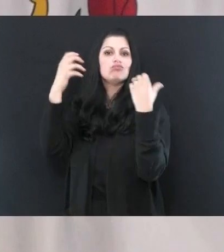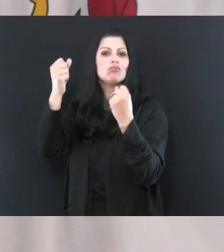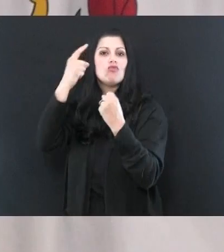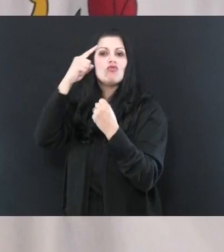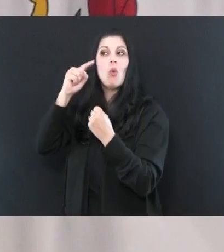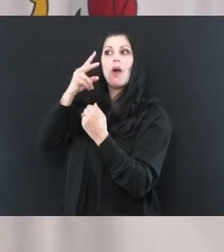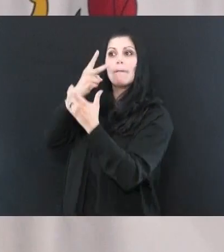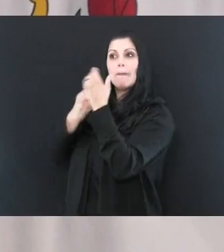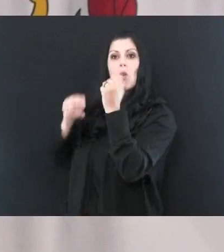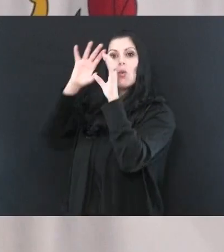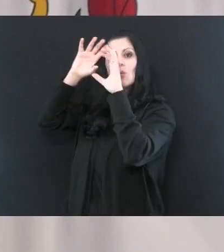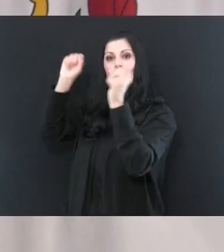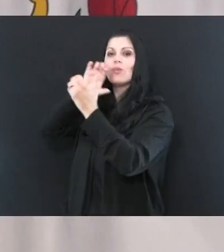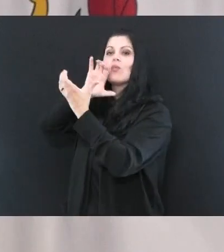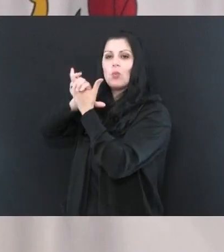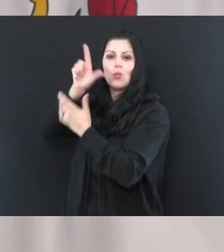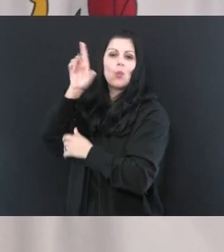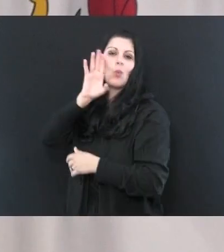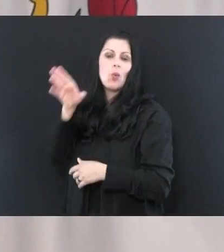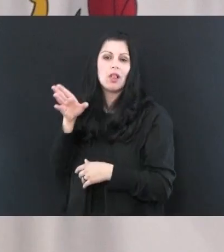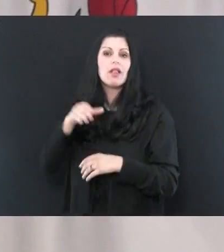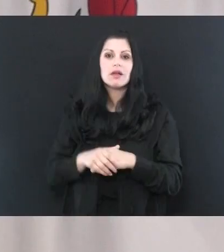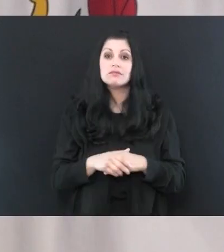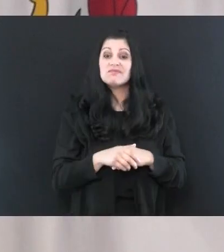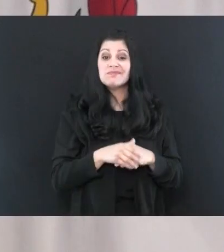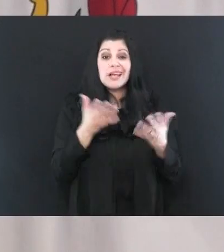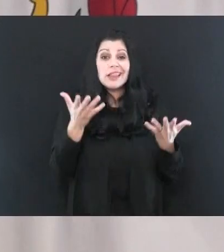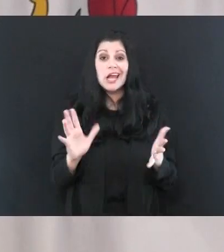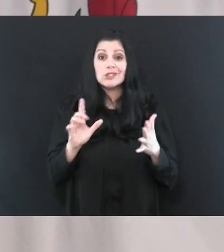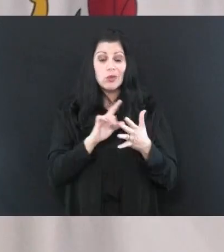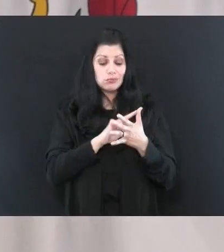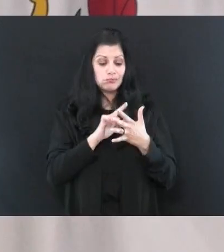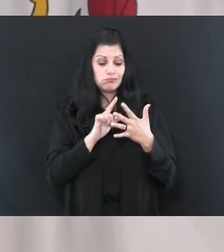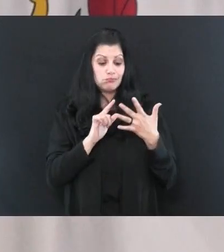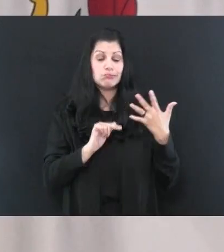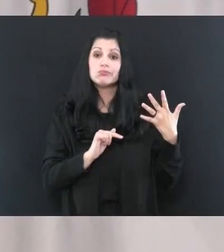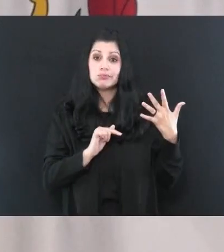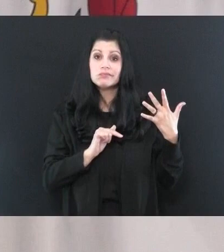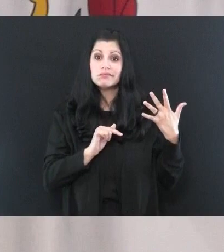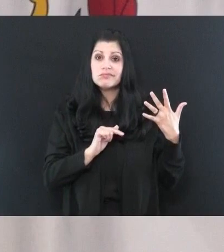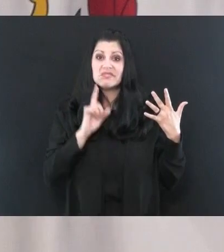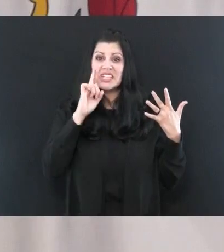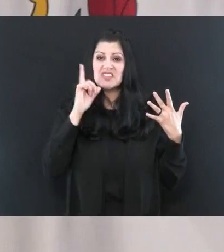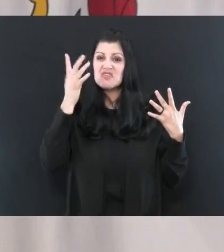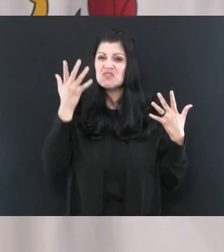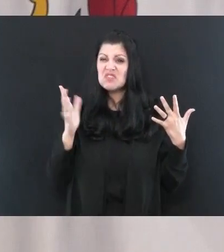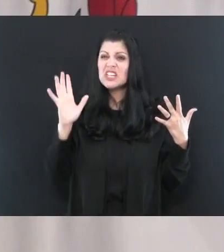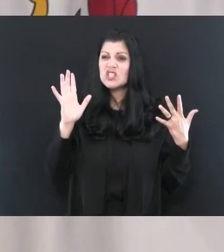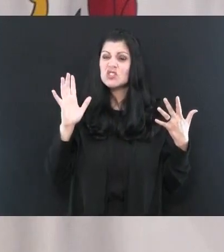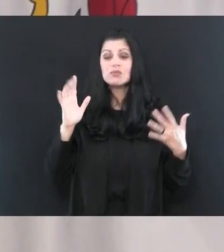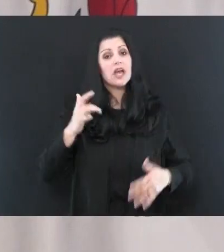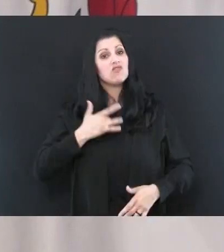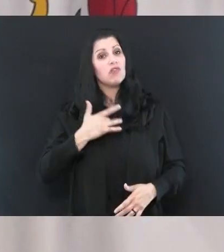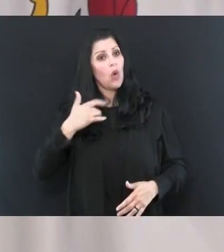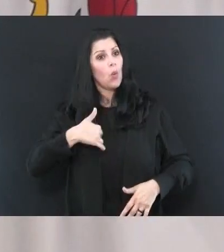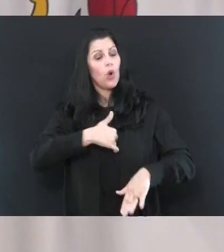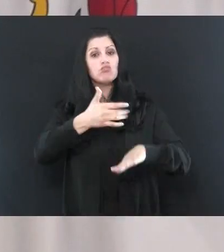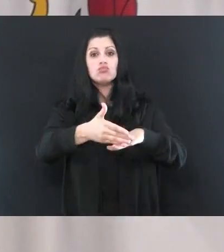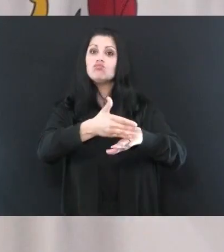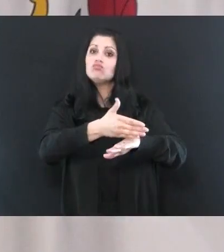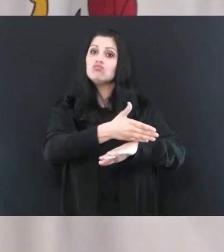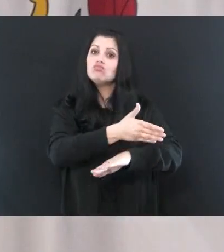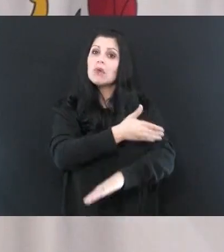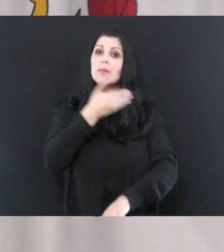So nevertheless, that's all I've got. I think we're doing better, but we're